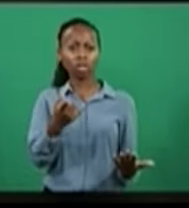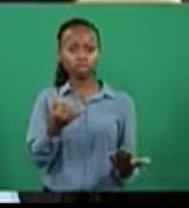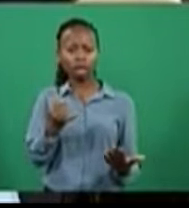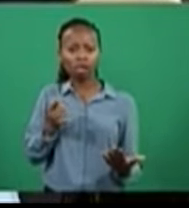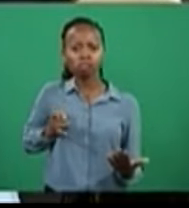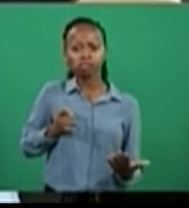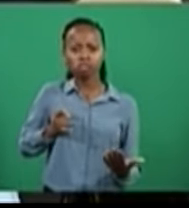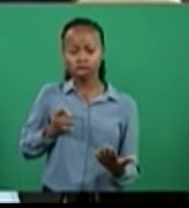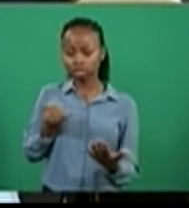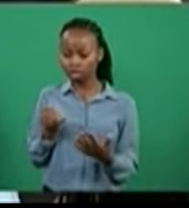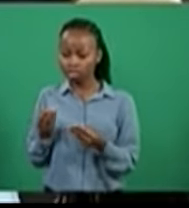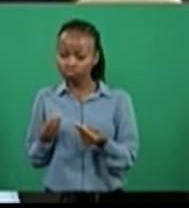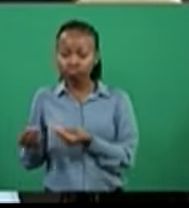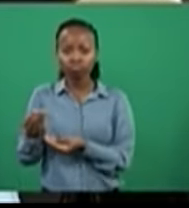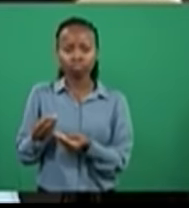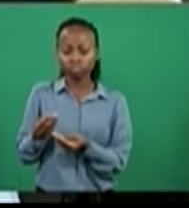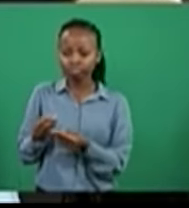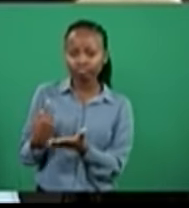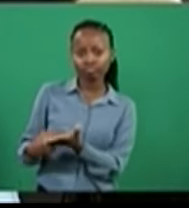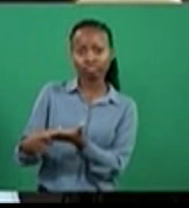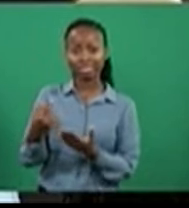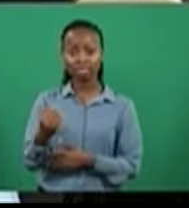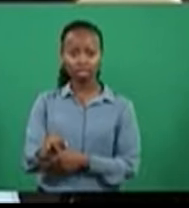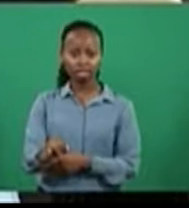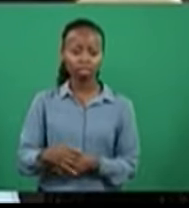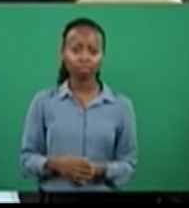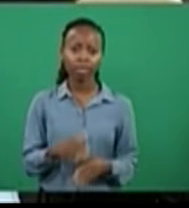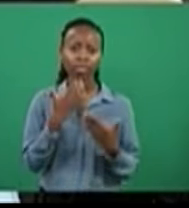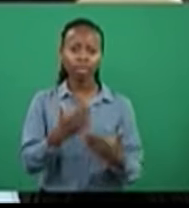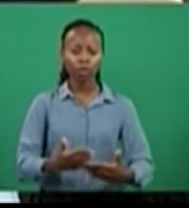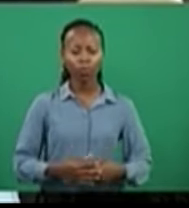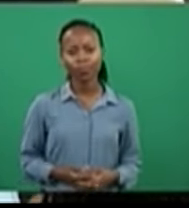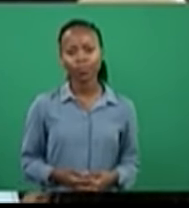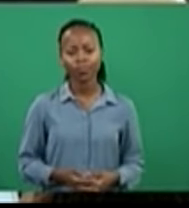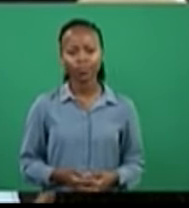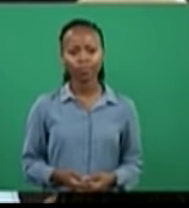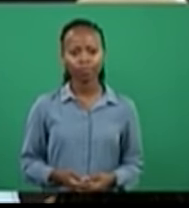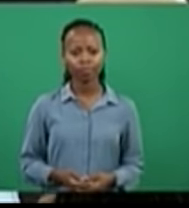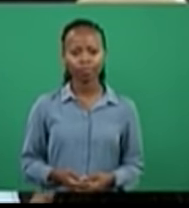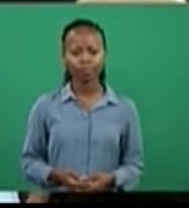still facilitating it? Thank you.